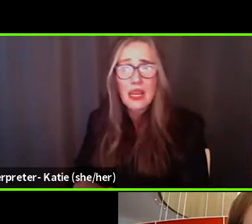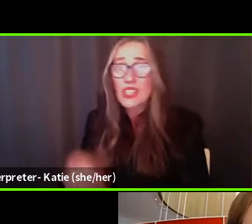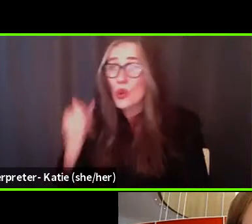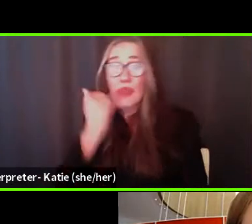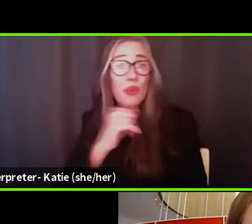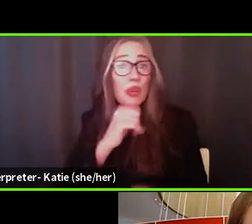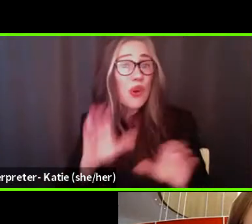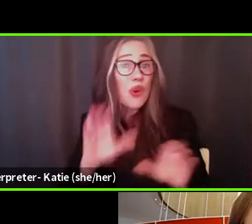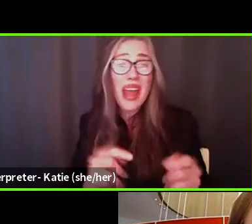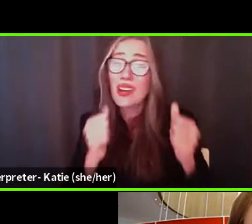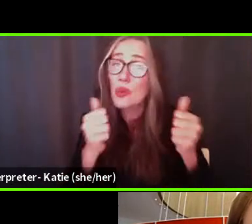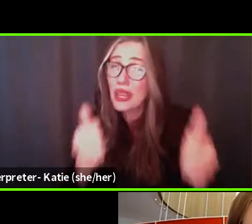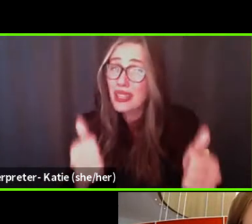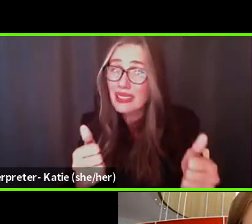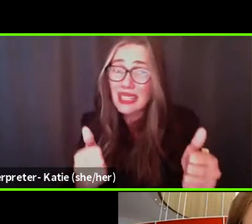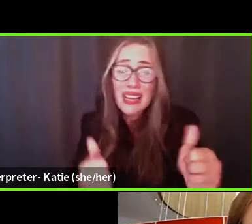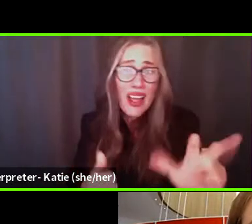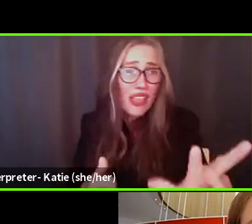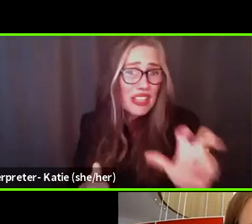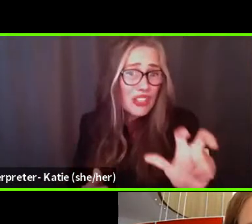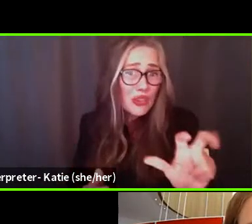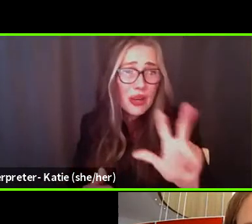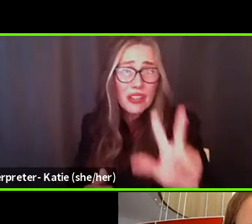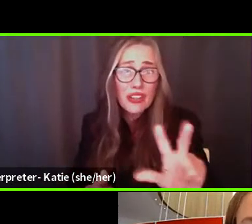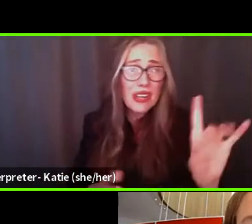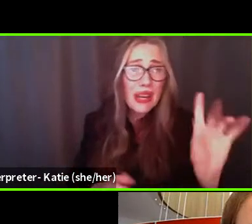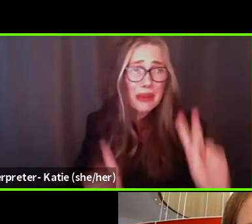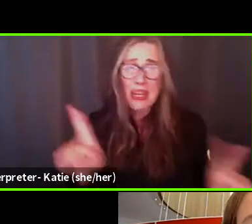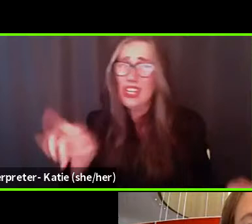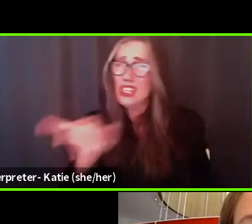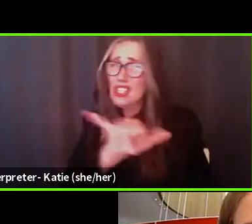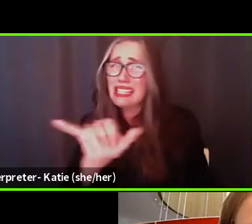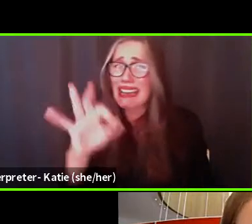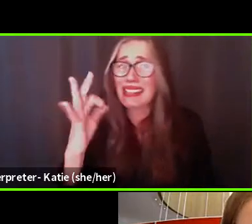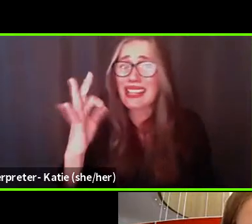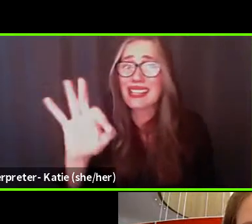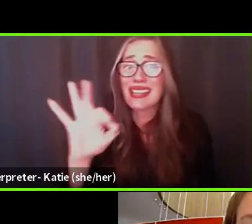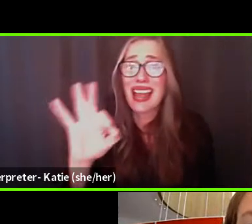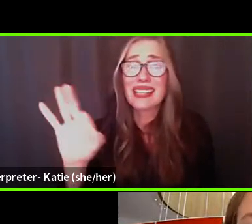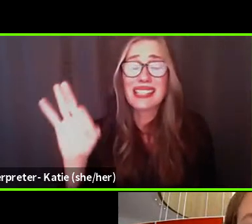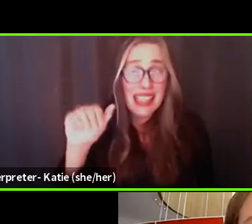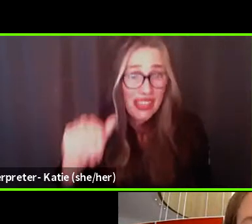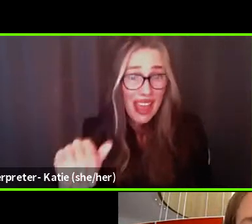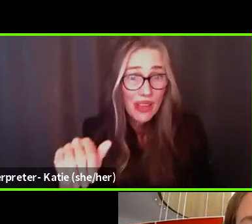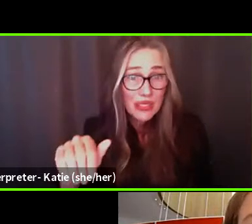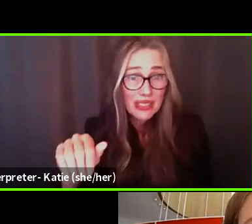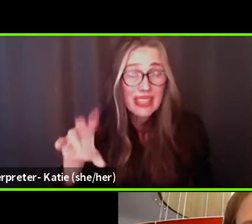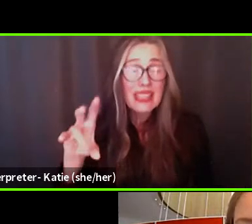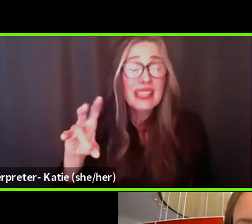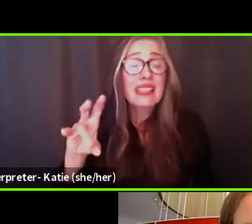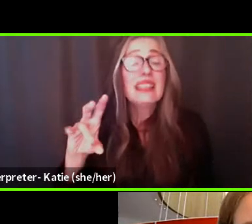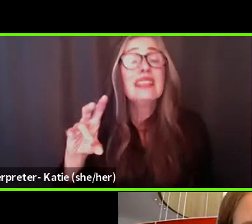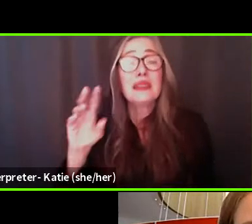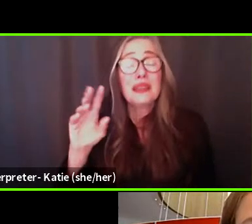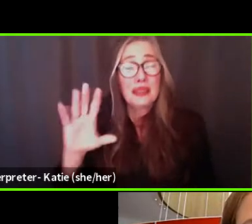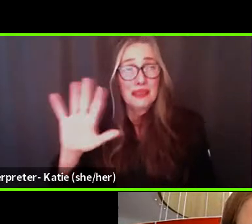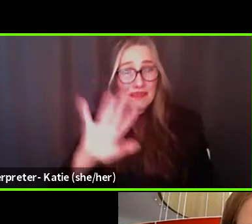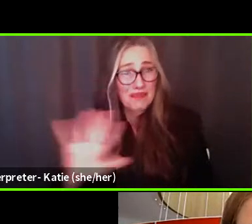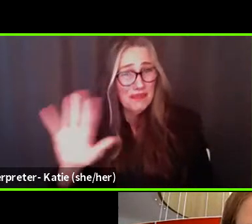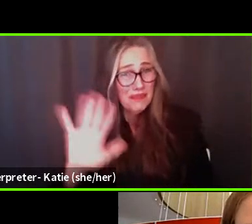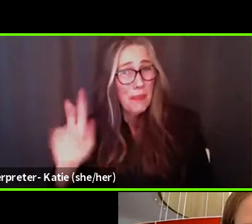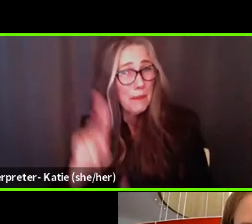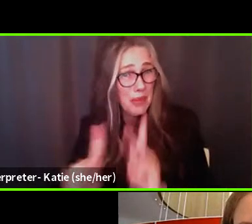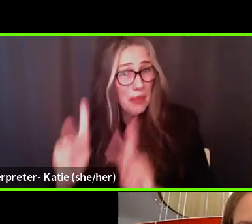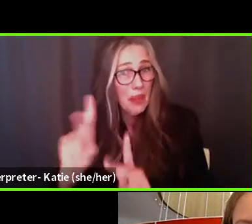like the 19 617 people before them will die without seeing any form of